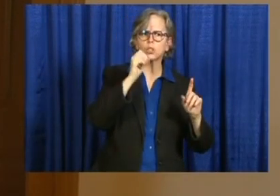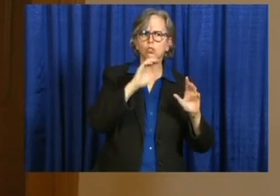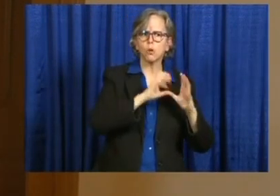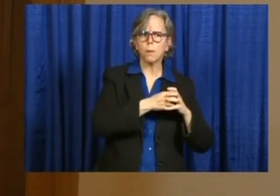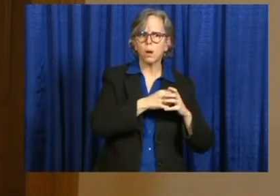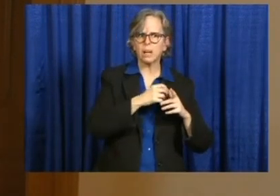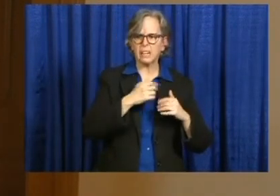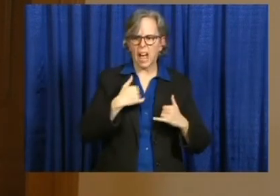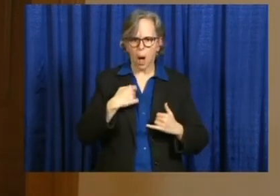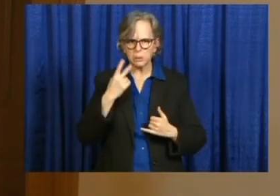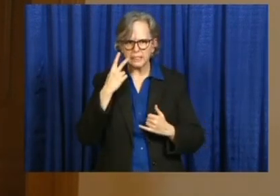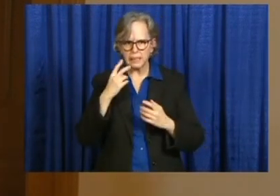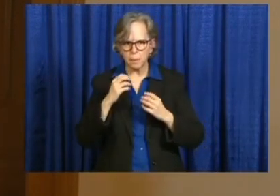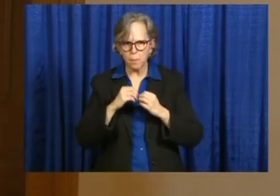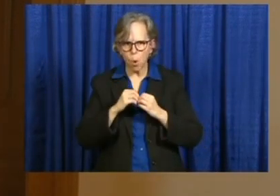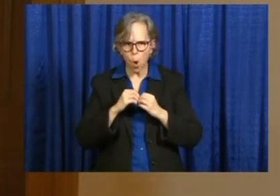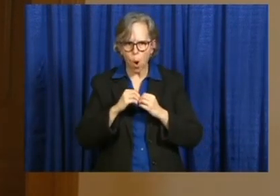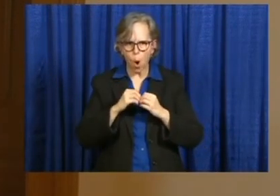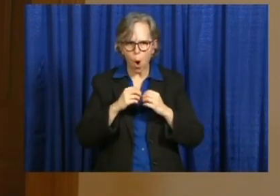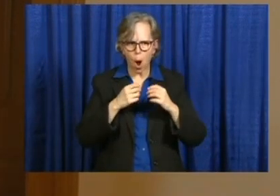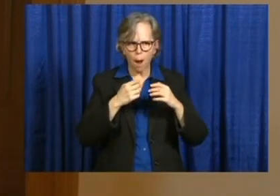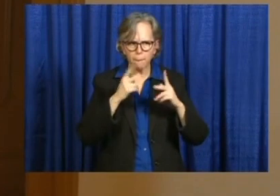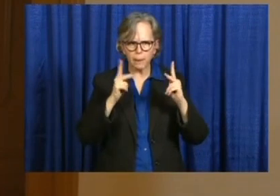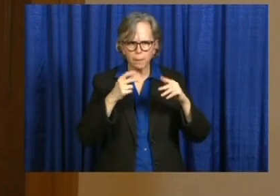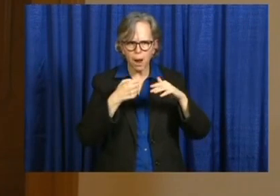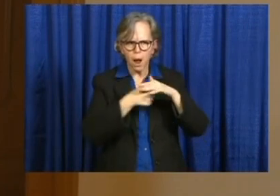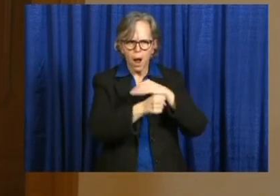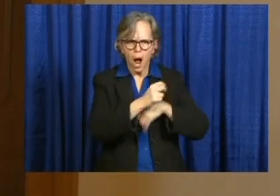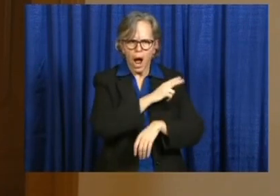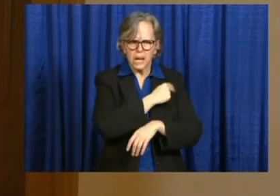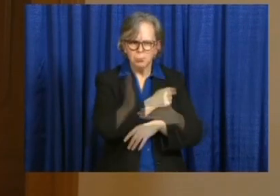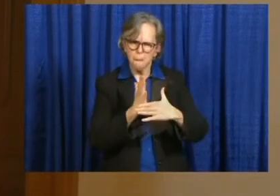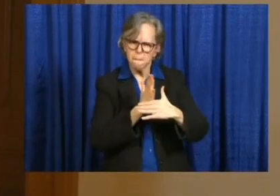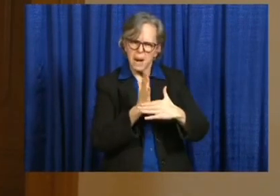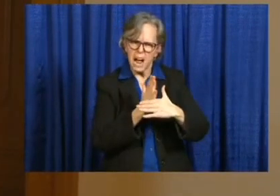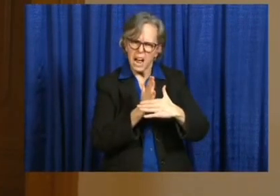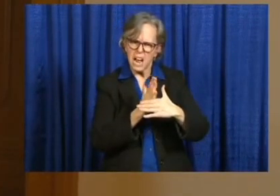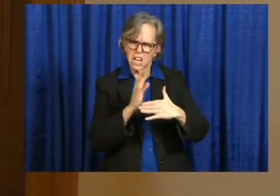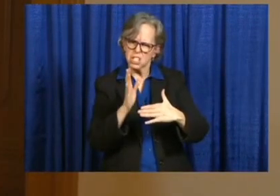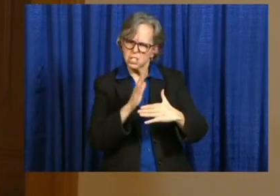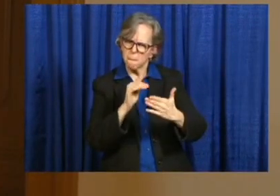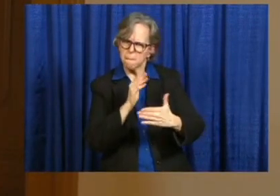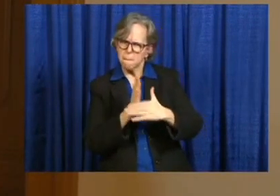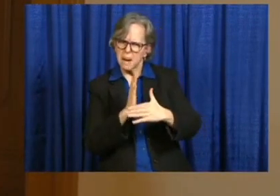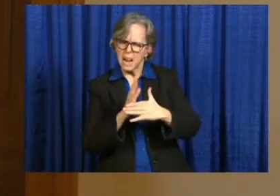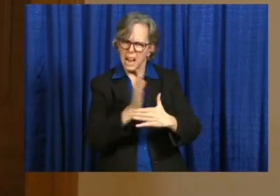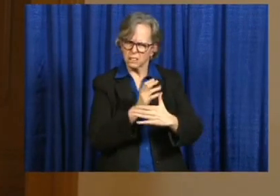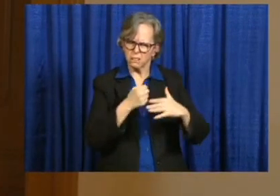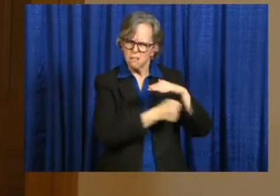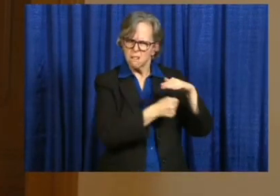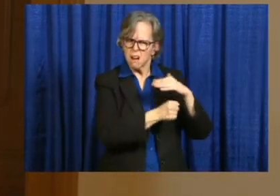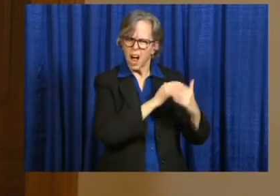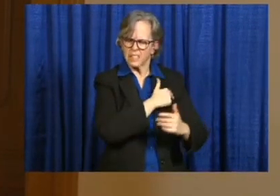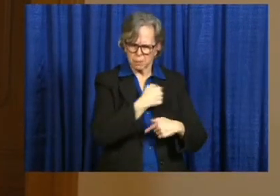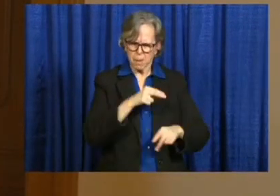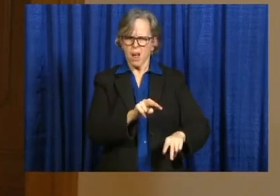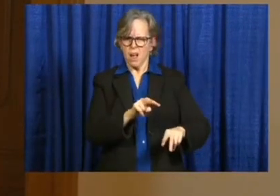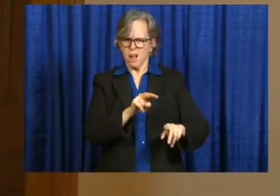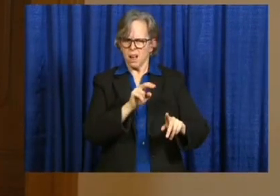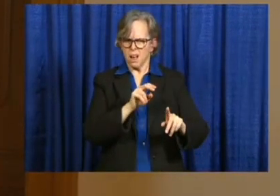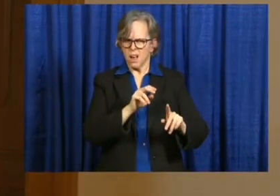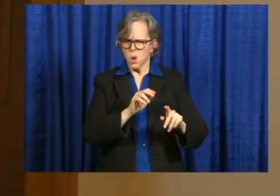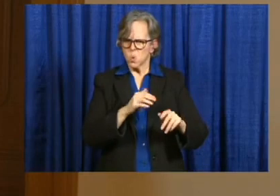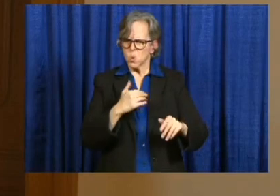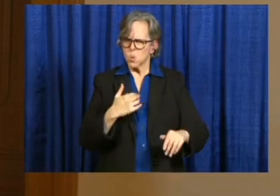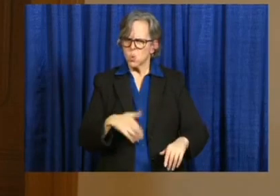a lot of numbers. and obviously a lot of illness with that